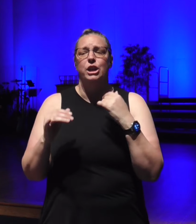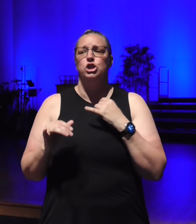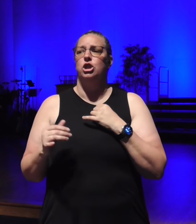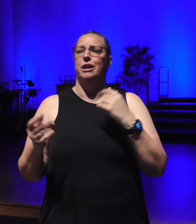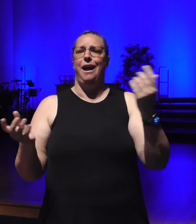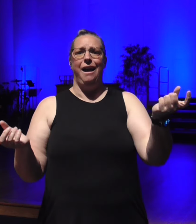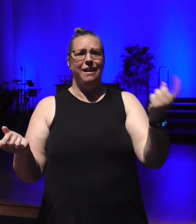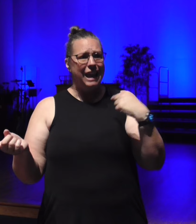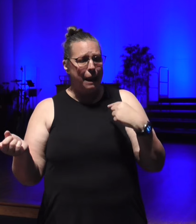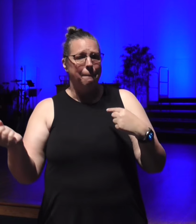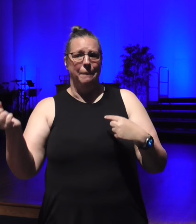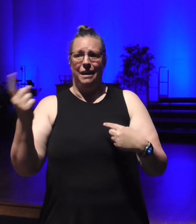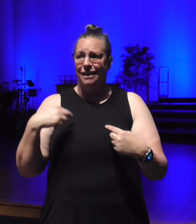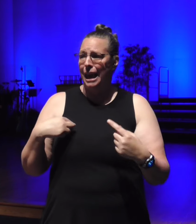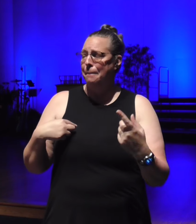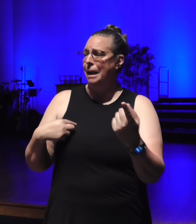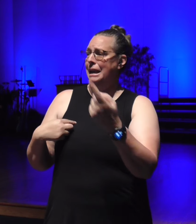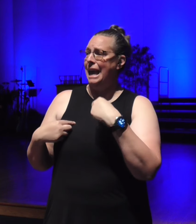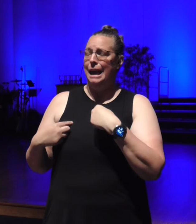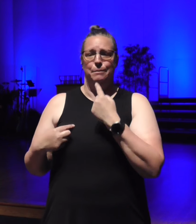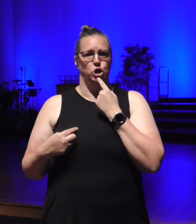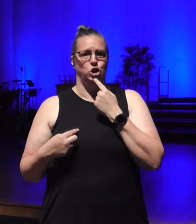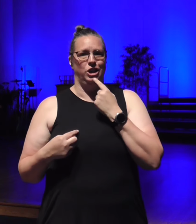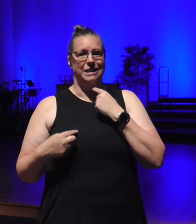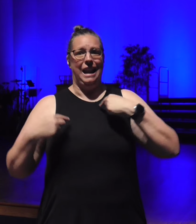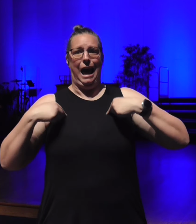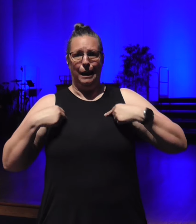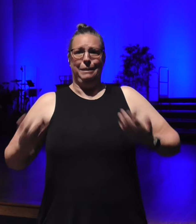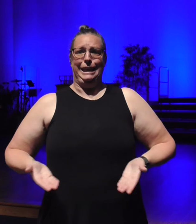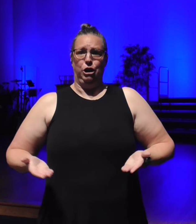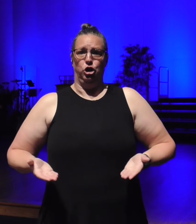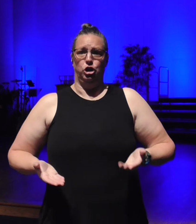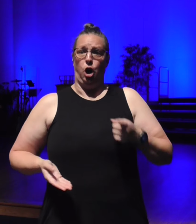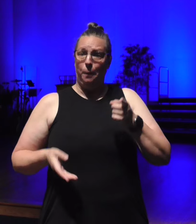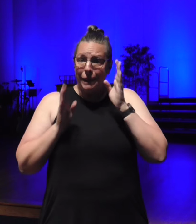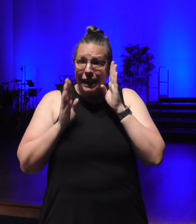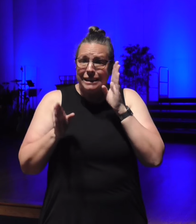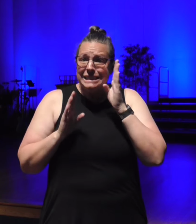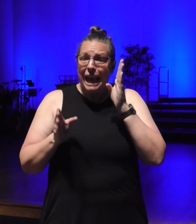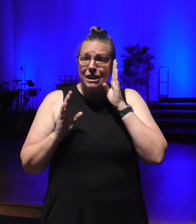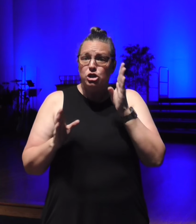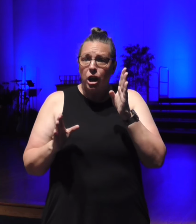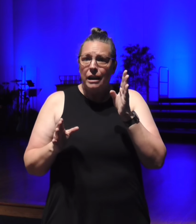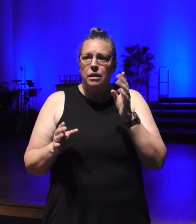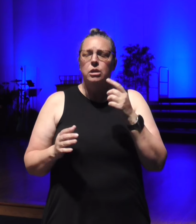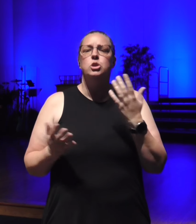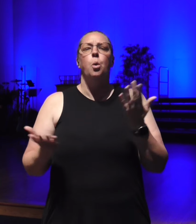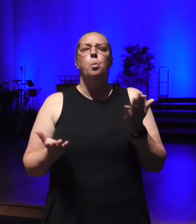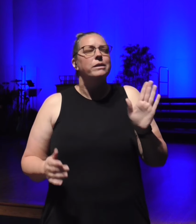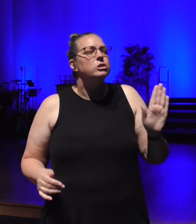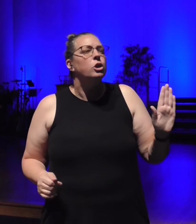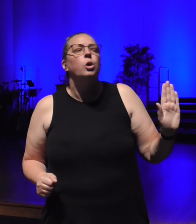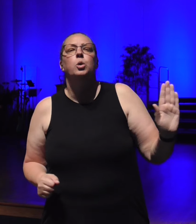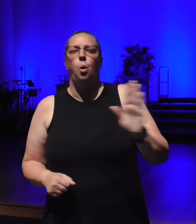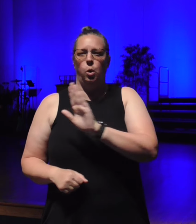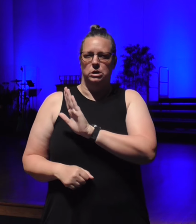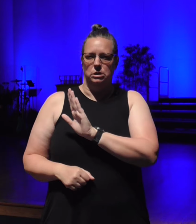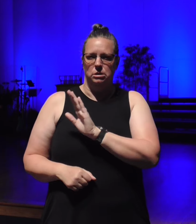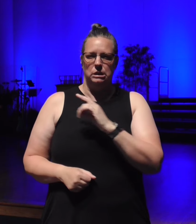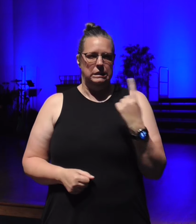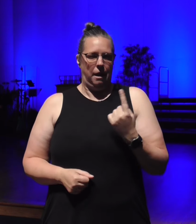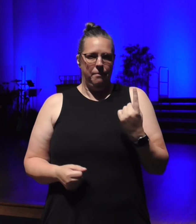I am here. Are you paying attention? I'm sure you have a Glorian that touches you in a